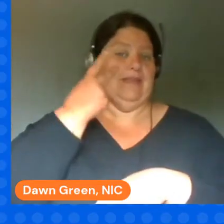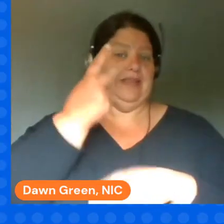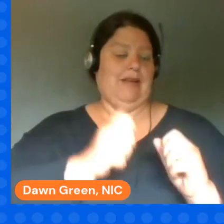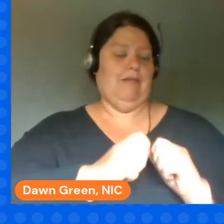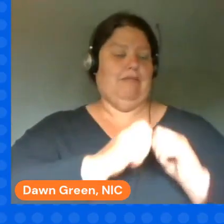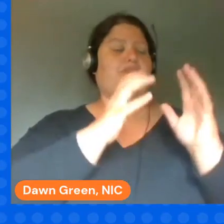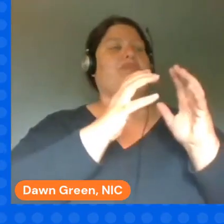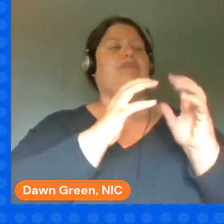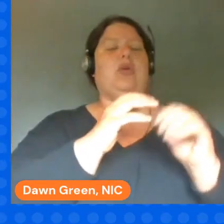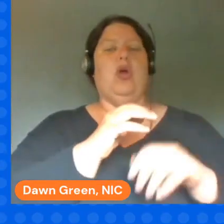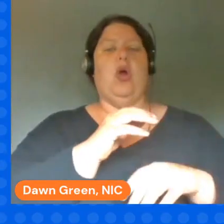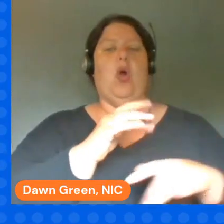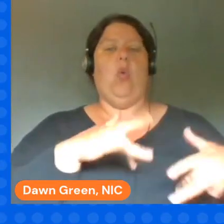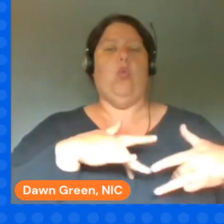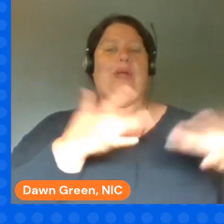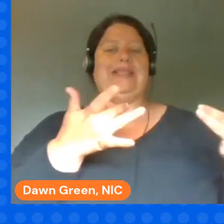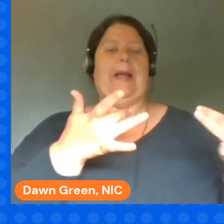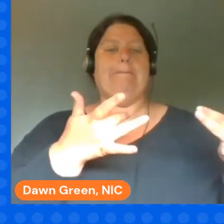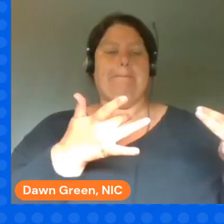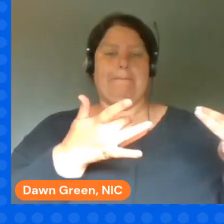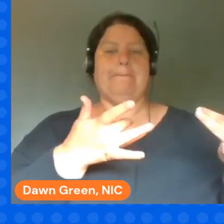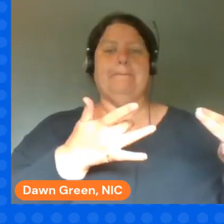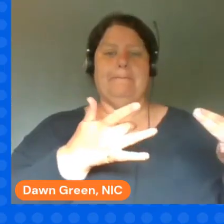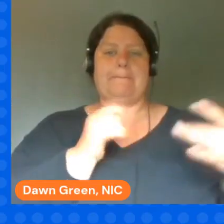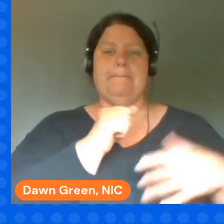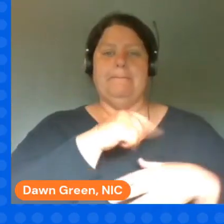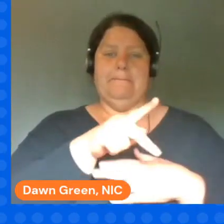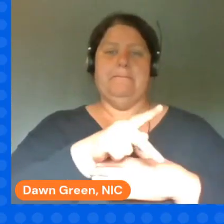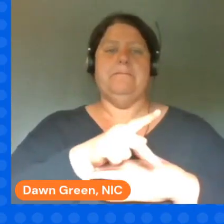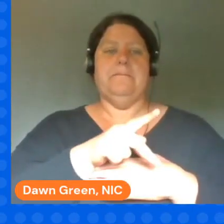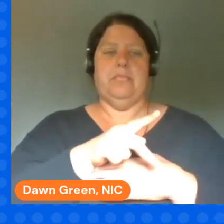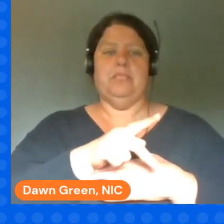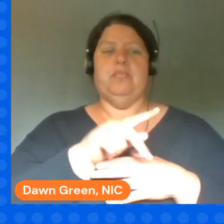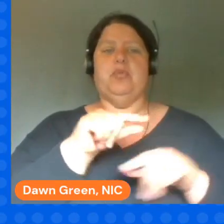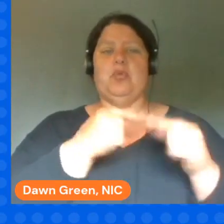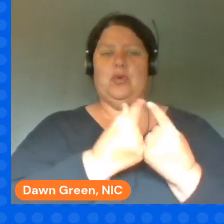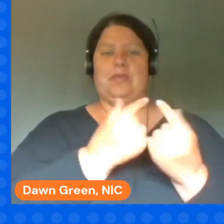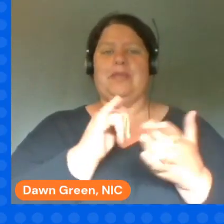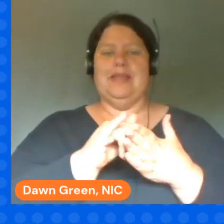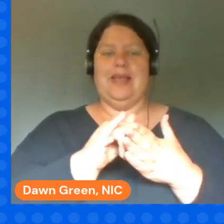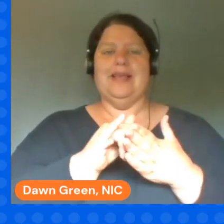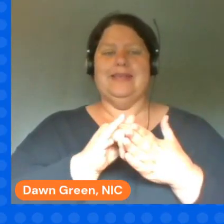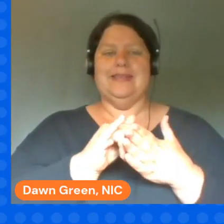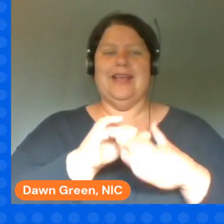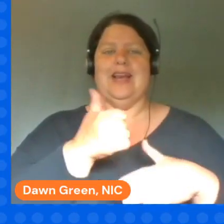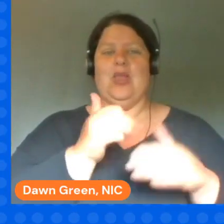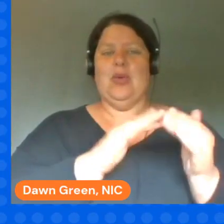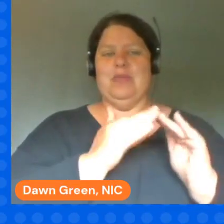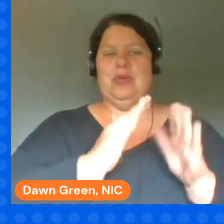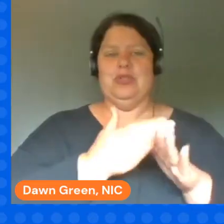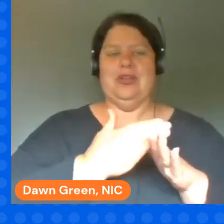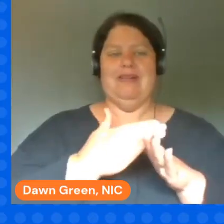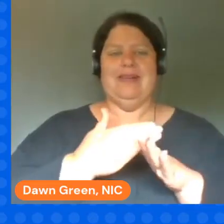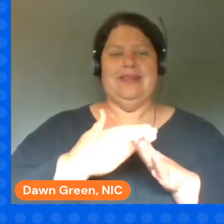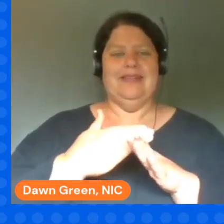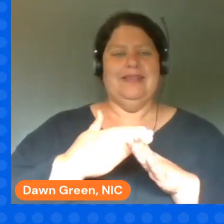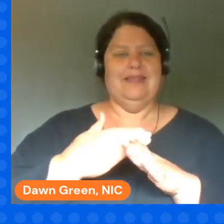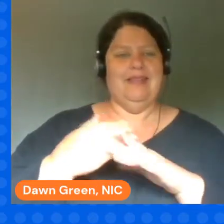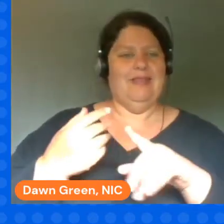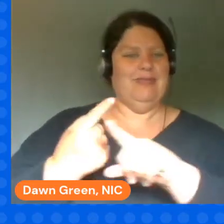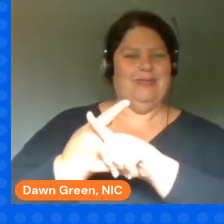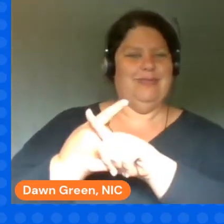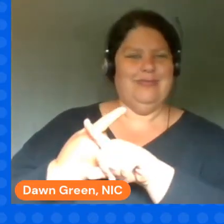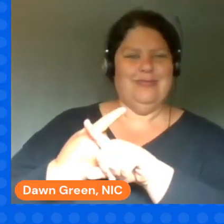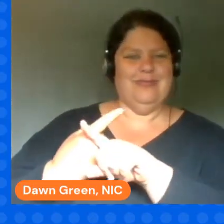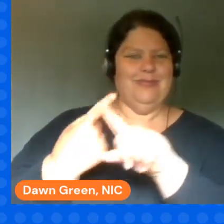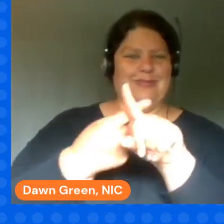which is sort of another smaller community of sharing projects. So yeah. Also, I want to go. Maybe you're going to mention the